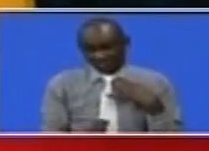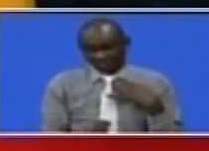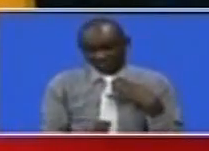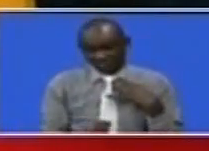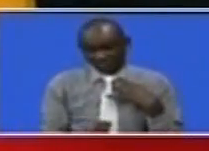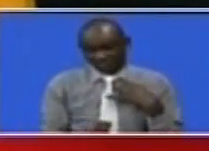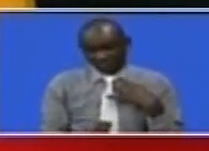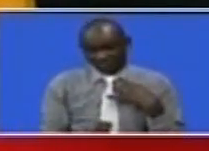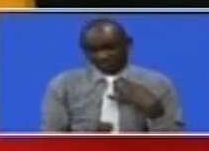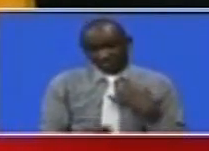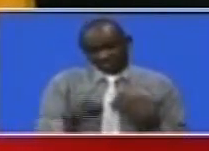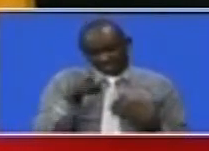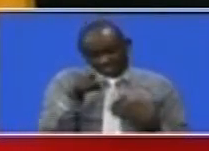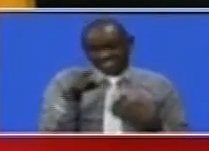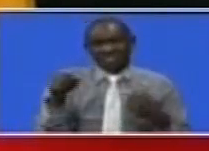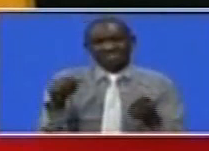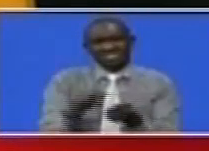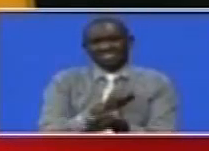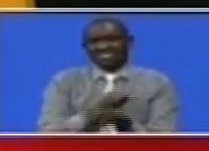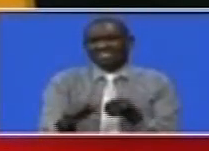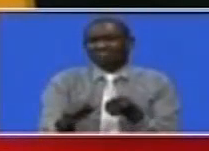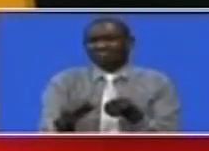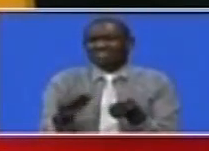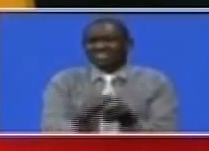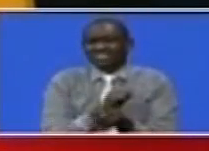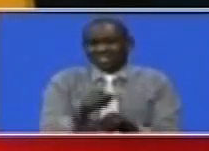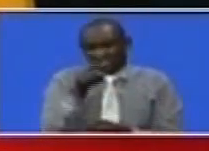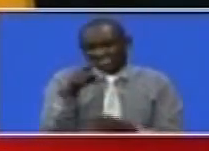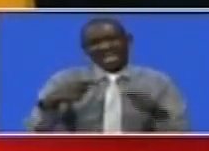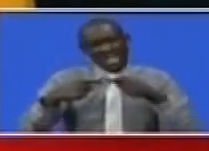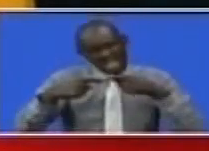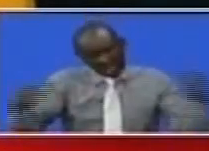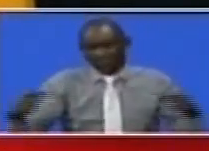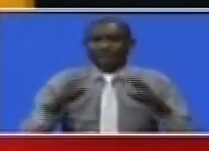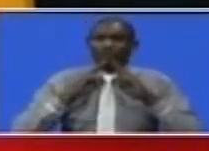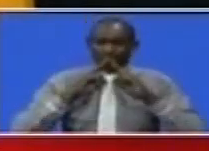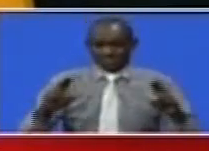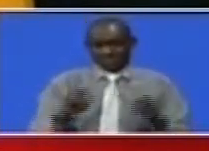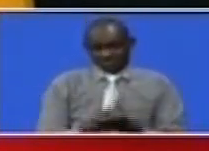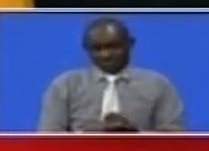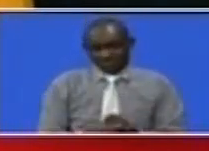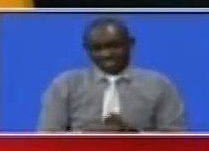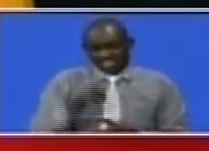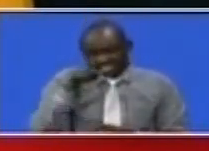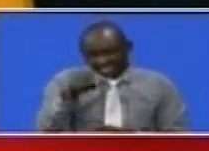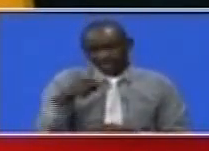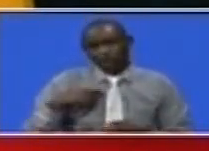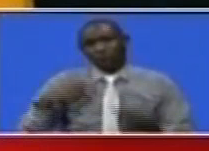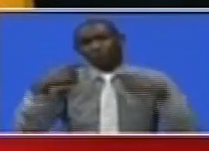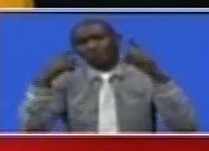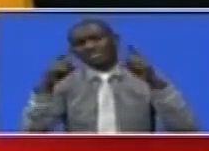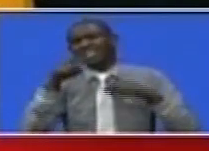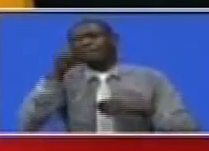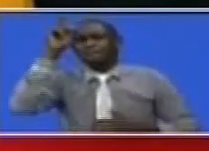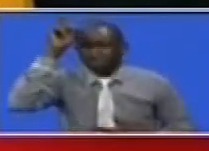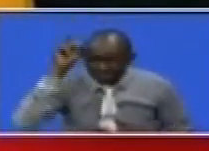Ultimately, the struggle against these enemies of peace, of prosperity,